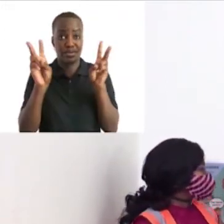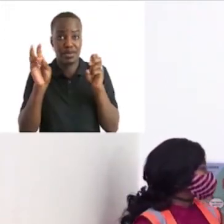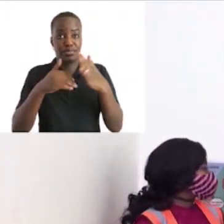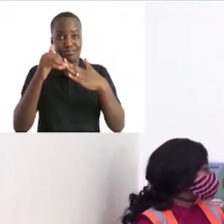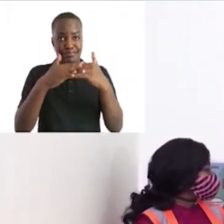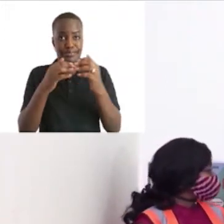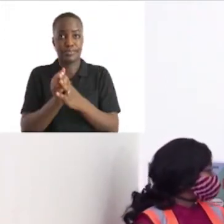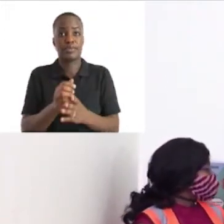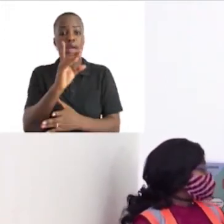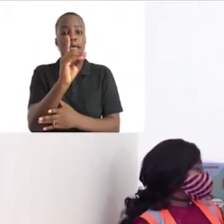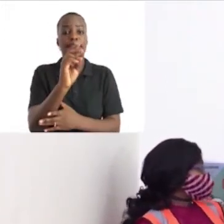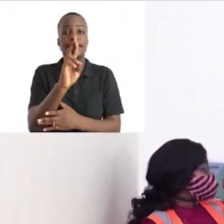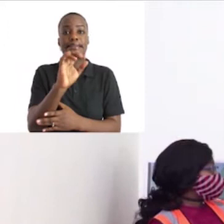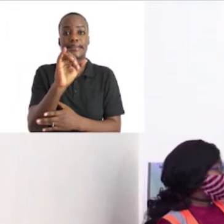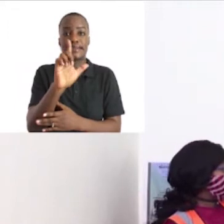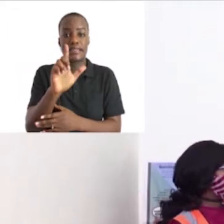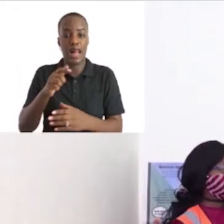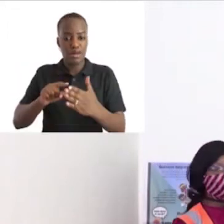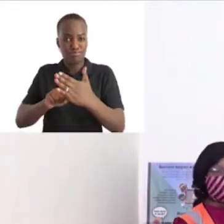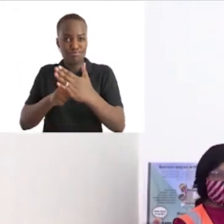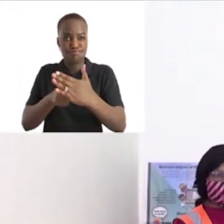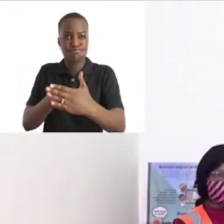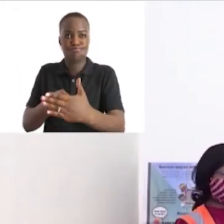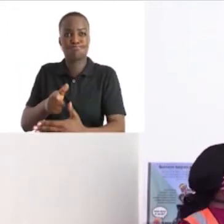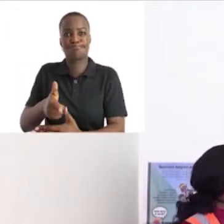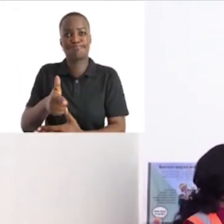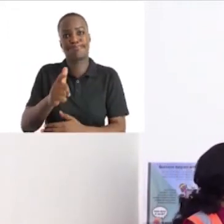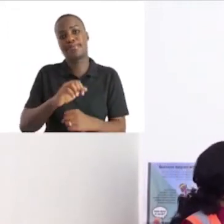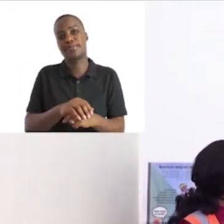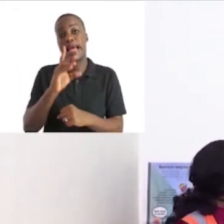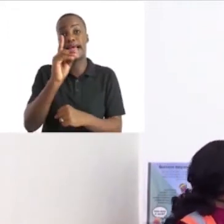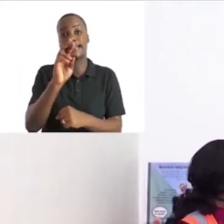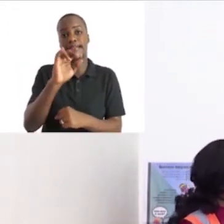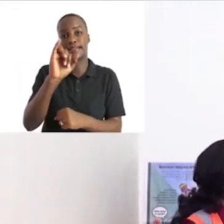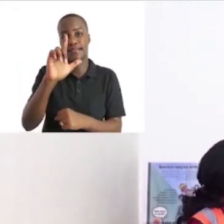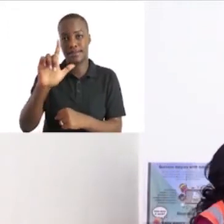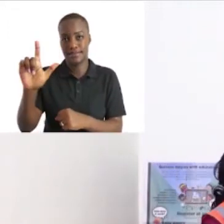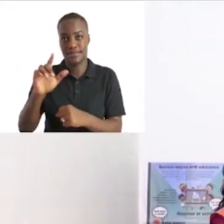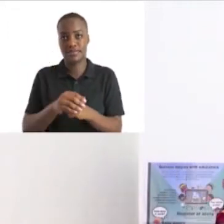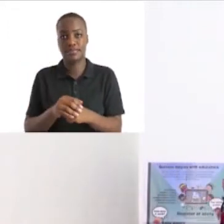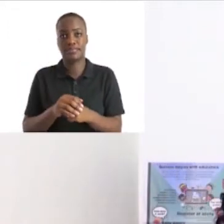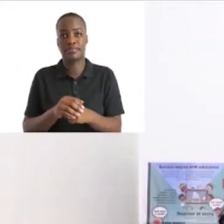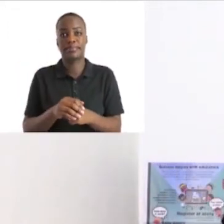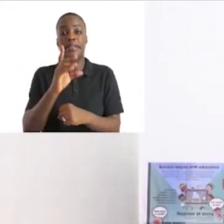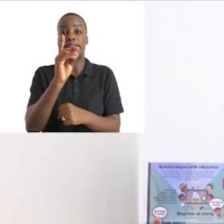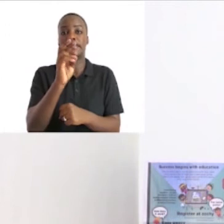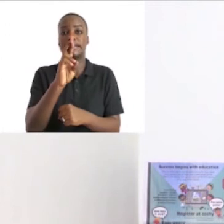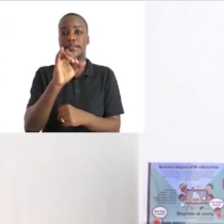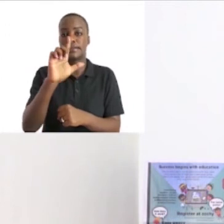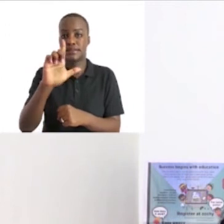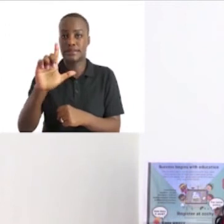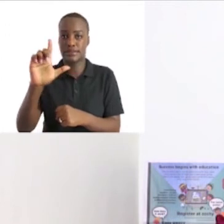a drill, and we have the word drill. Let's say the word together.